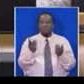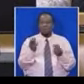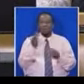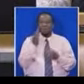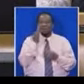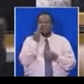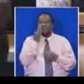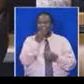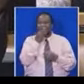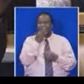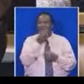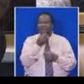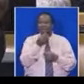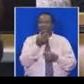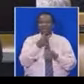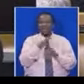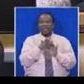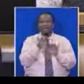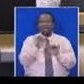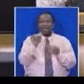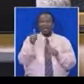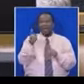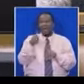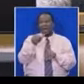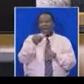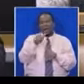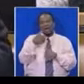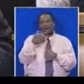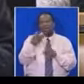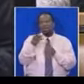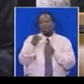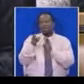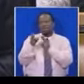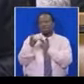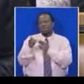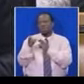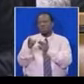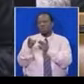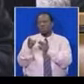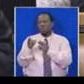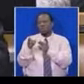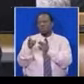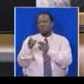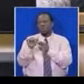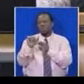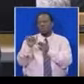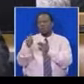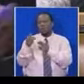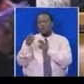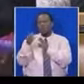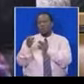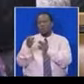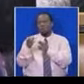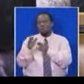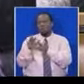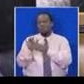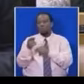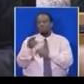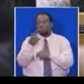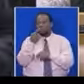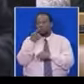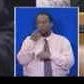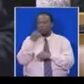They were saying that the other condom that had been introduced by government did not smell so